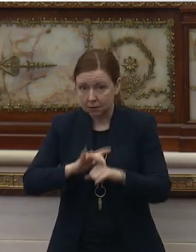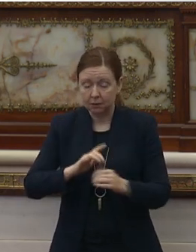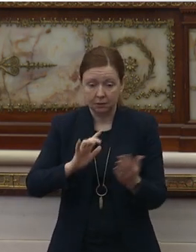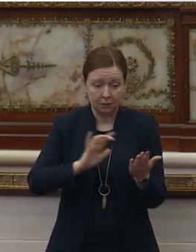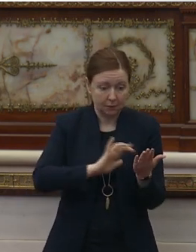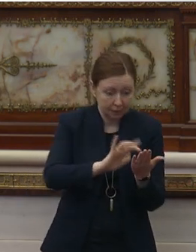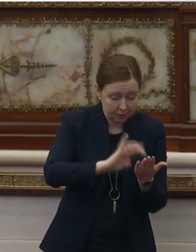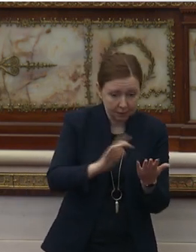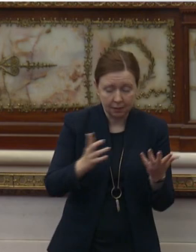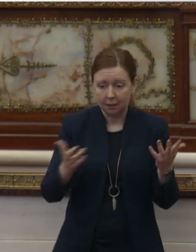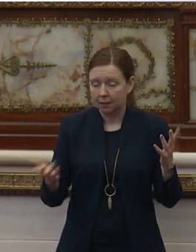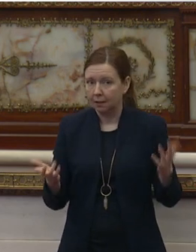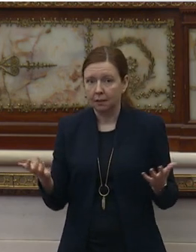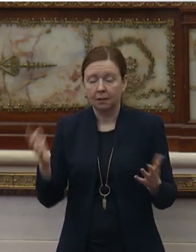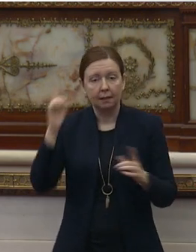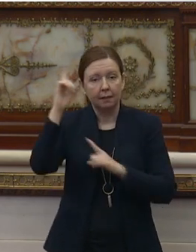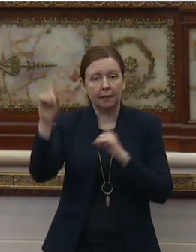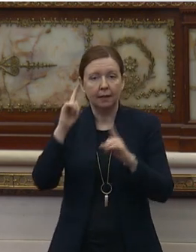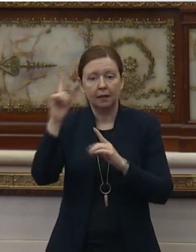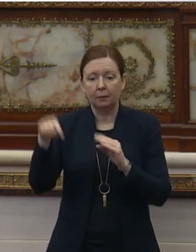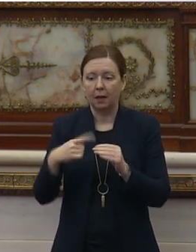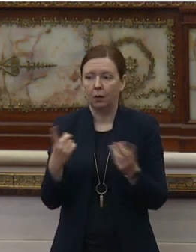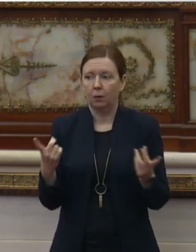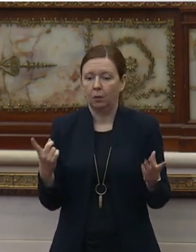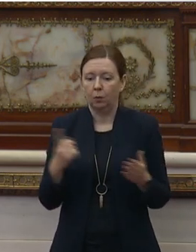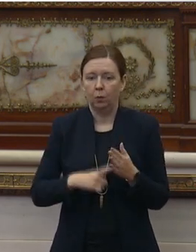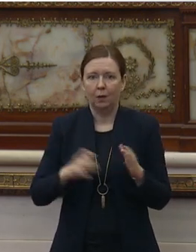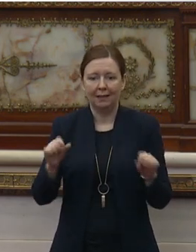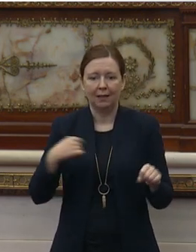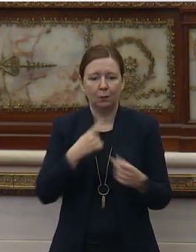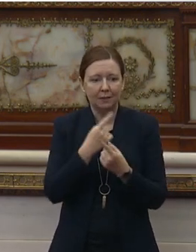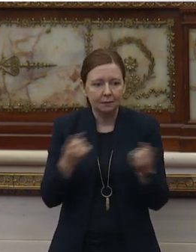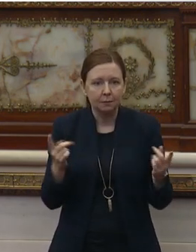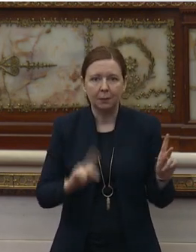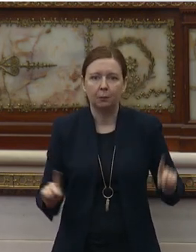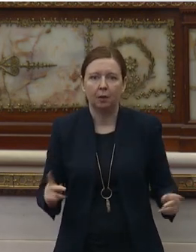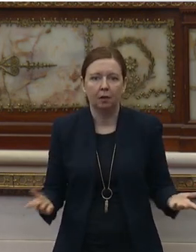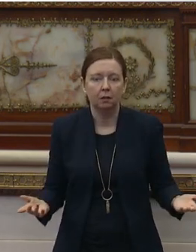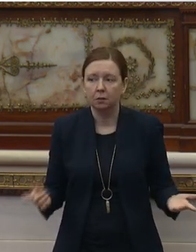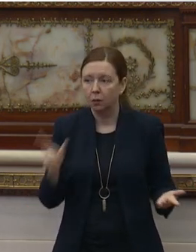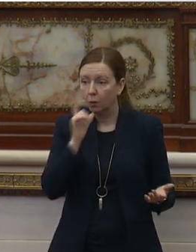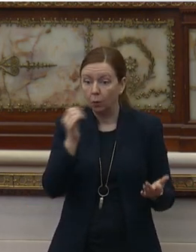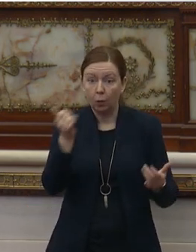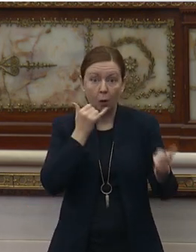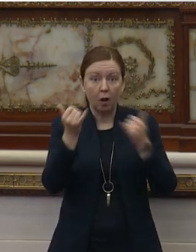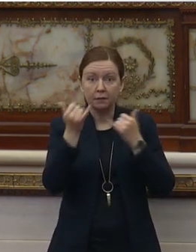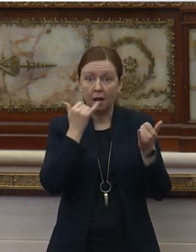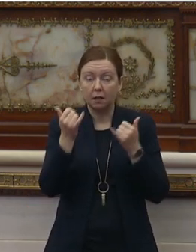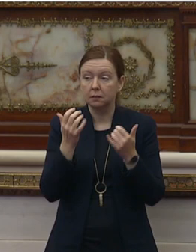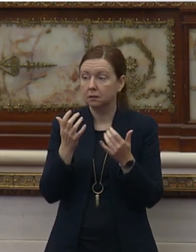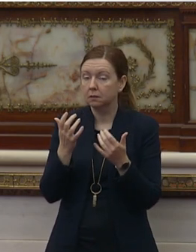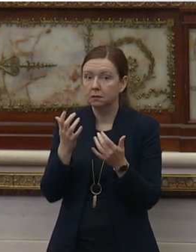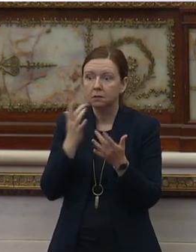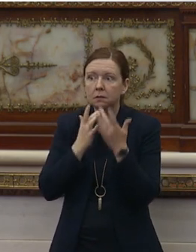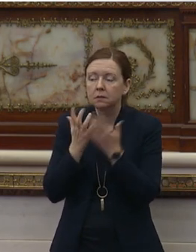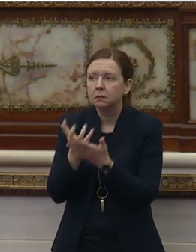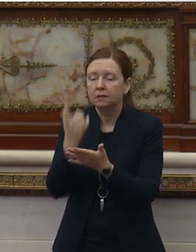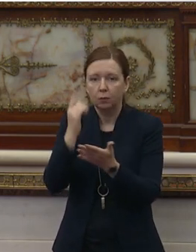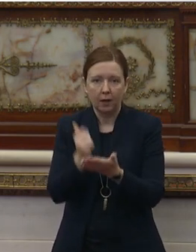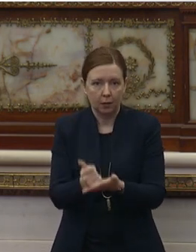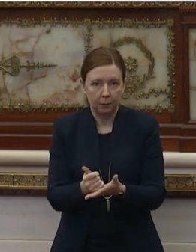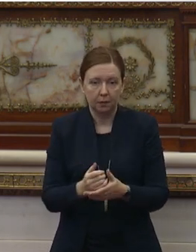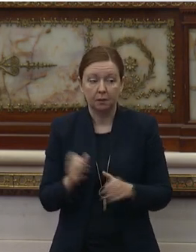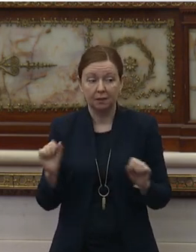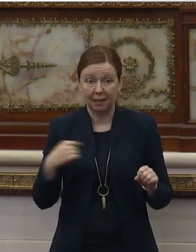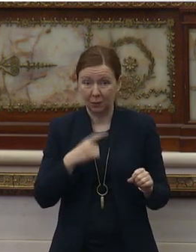through, thinking about what we're gonna say to people who called us desperate for help.